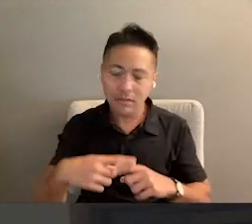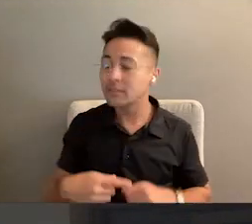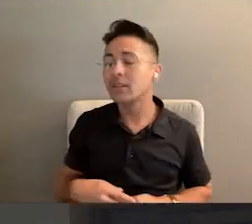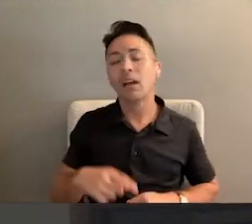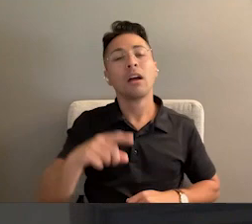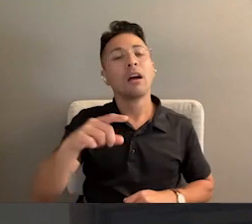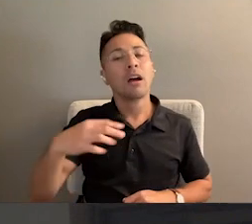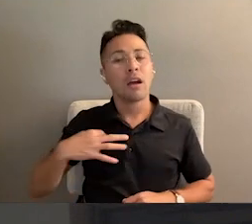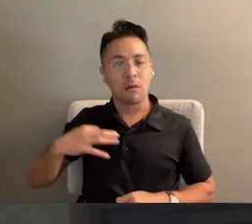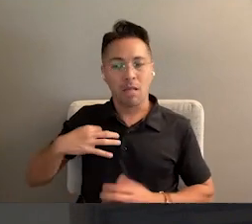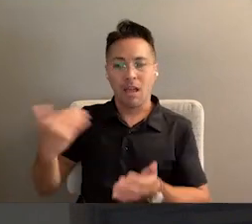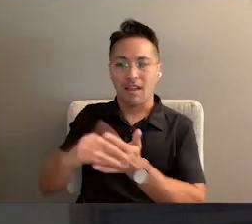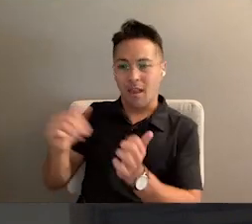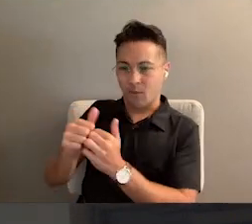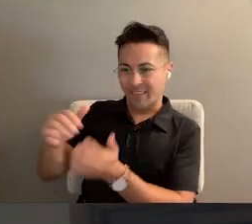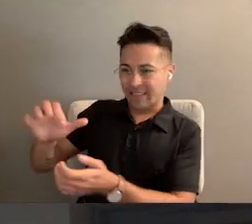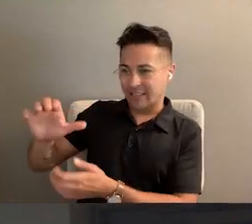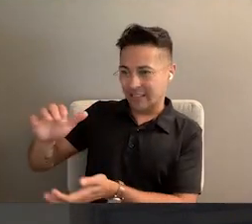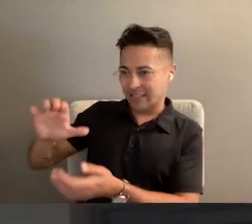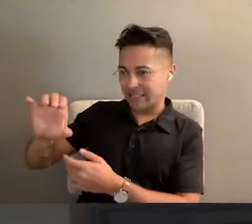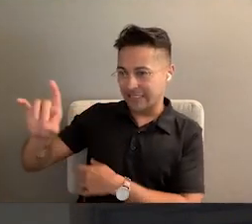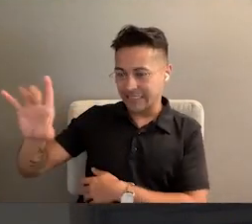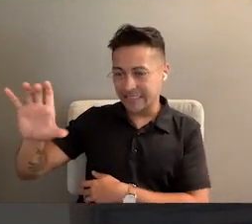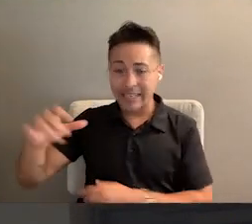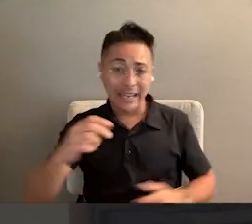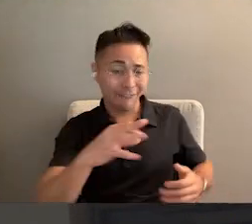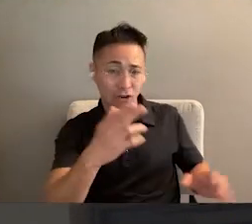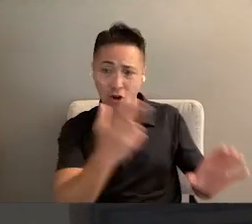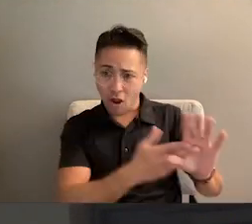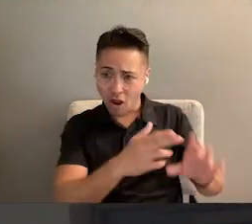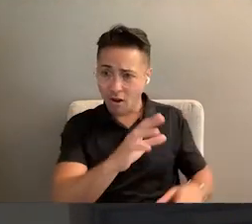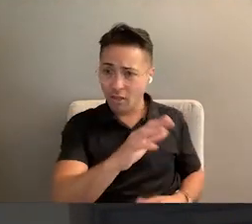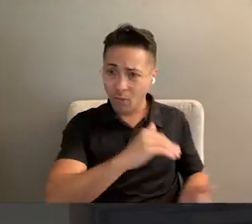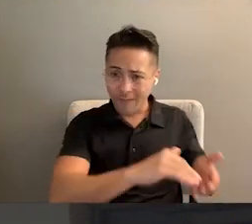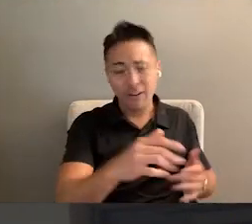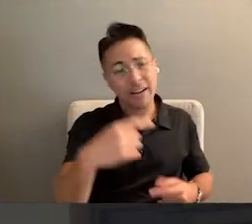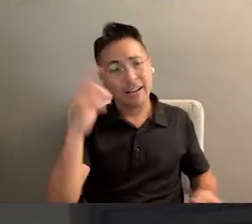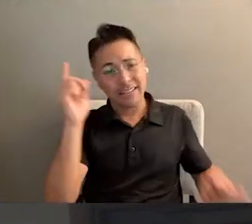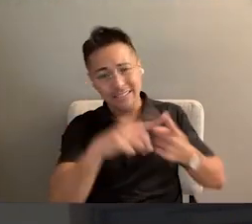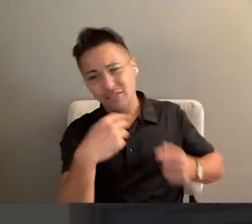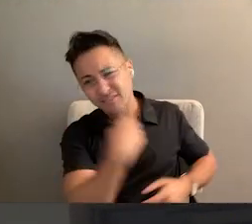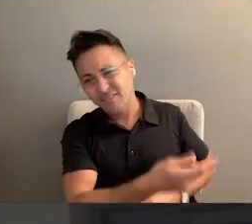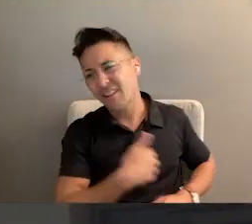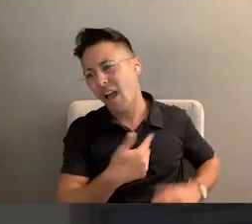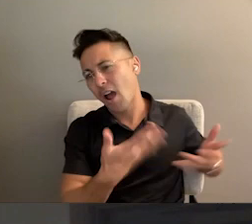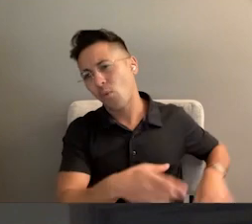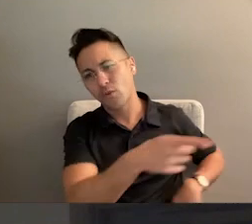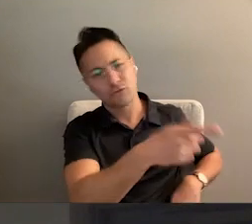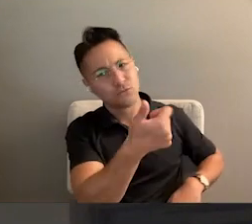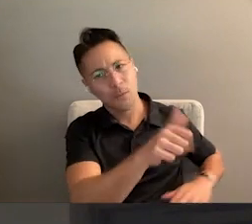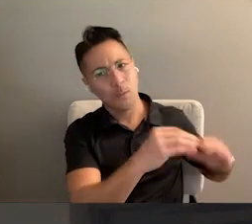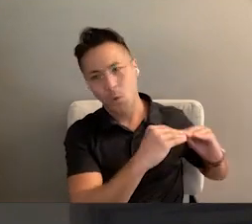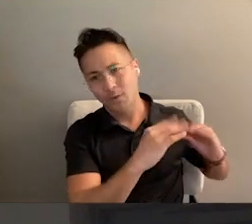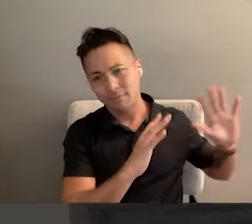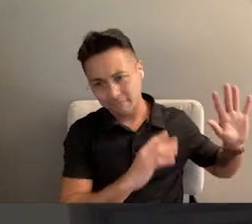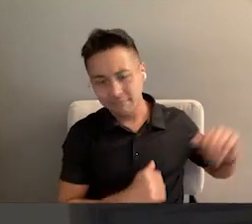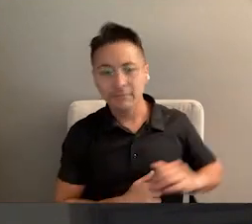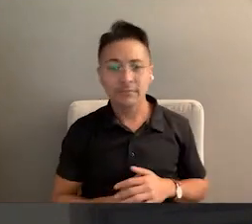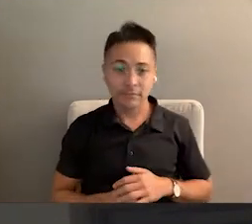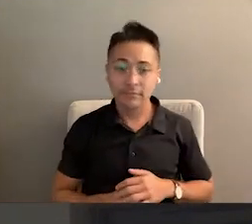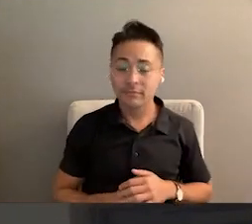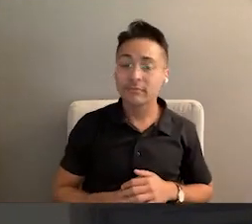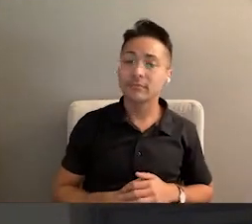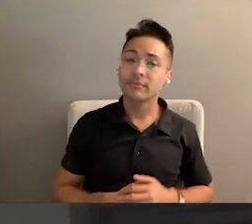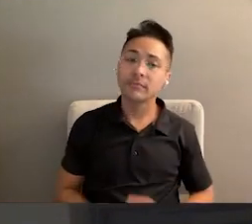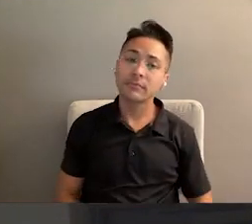the waiver, or if you just have to reapply to CDC. You just have to reapply to CDC. Once you're in the waiver until you tell